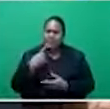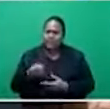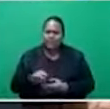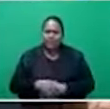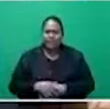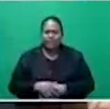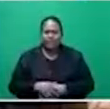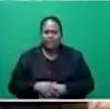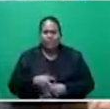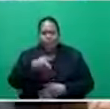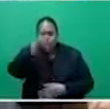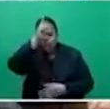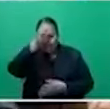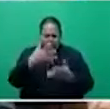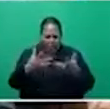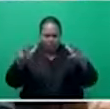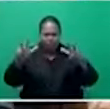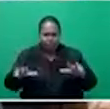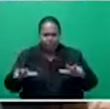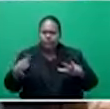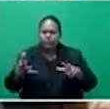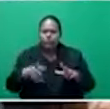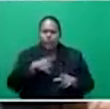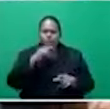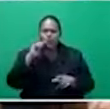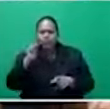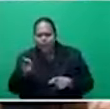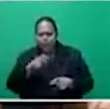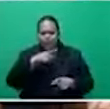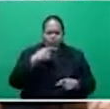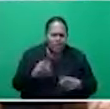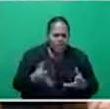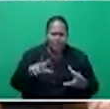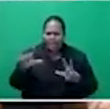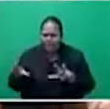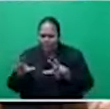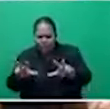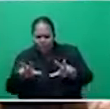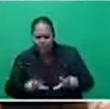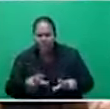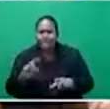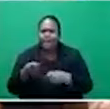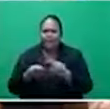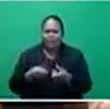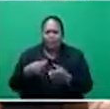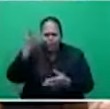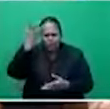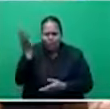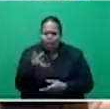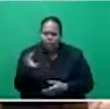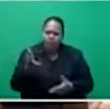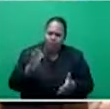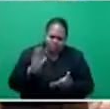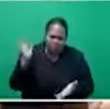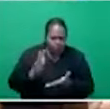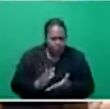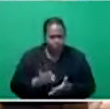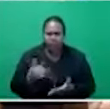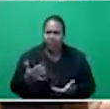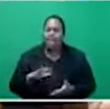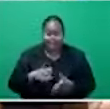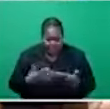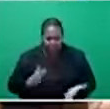with Ukraine and Russia. We don't know whether wheat will come down. But there's an anticipated reduction. In the meantime, the price of wheat will go up. It is going to go